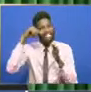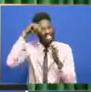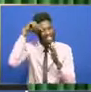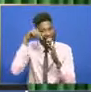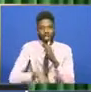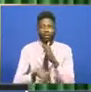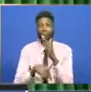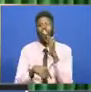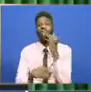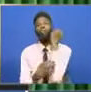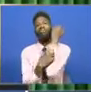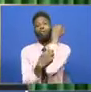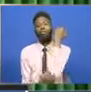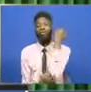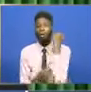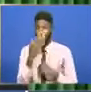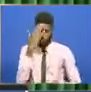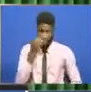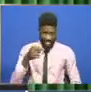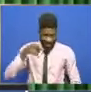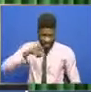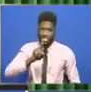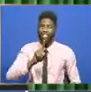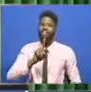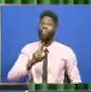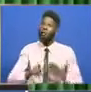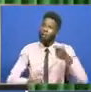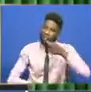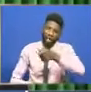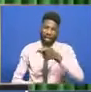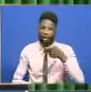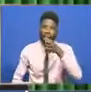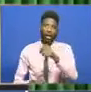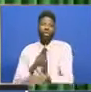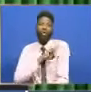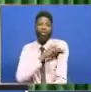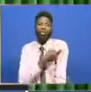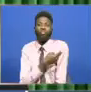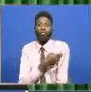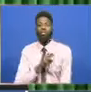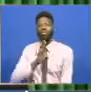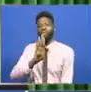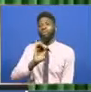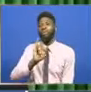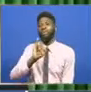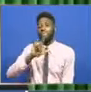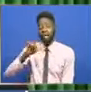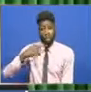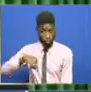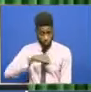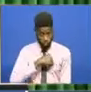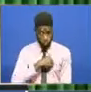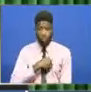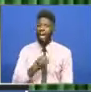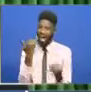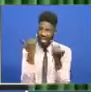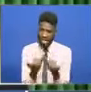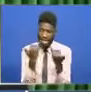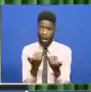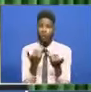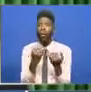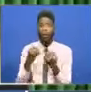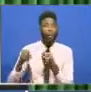destitution because of having to cover their medical bills. We have an opportunity now to fix